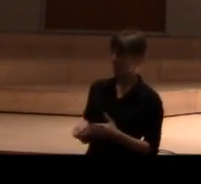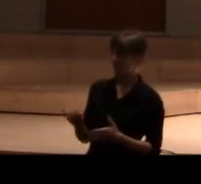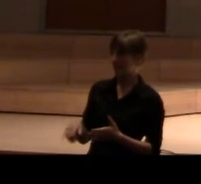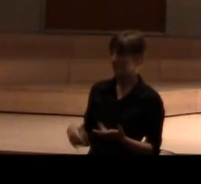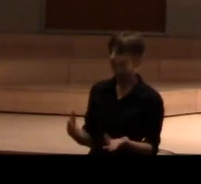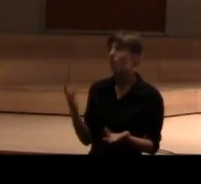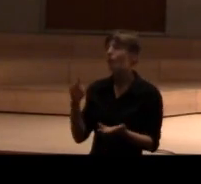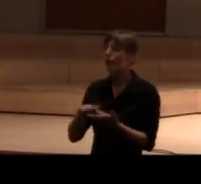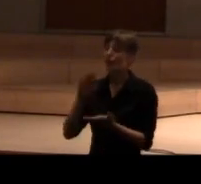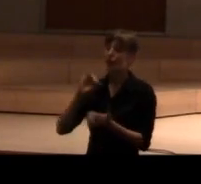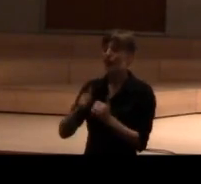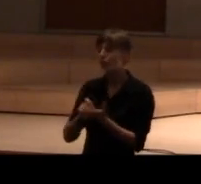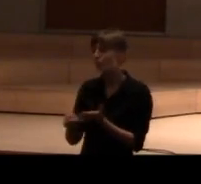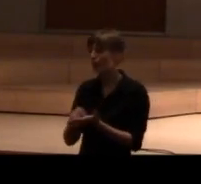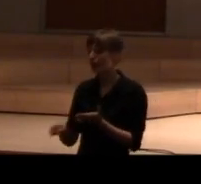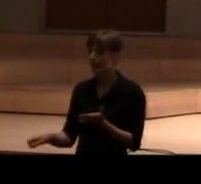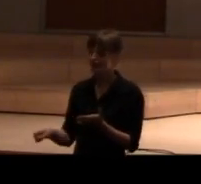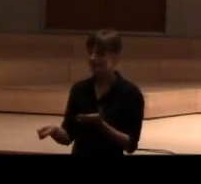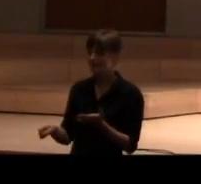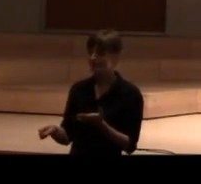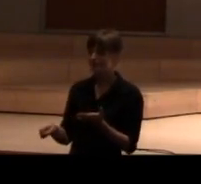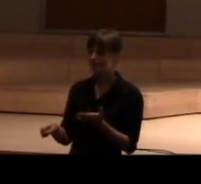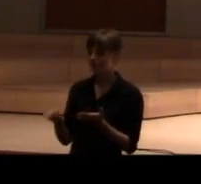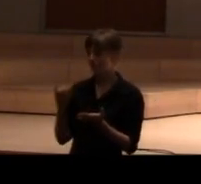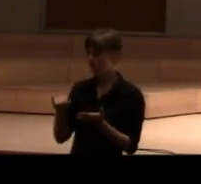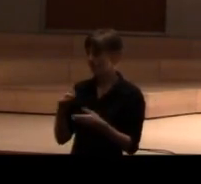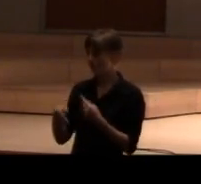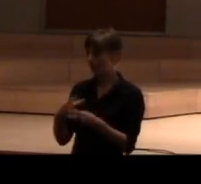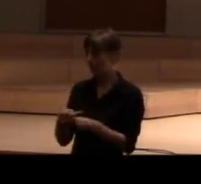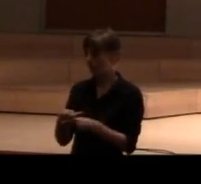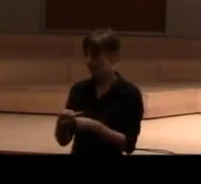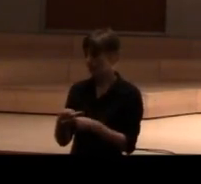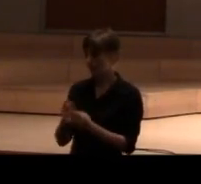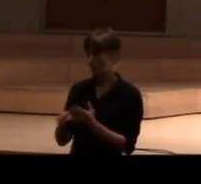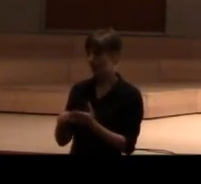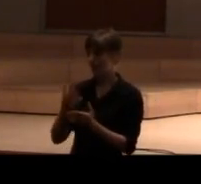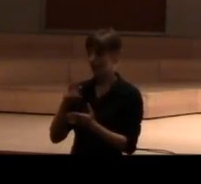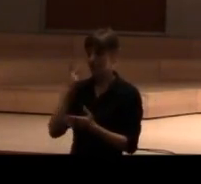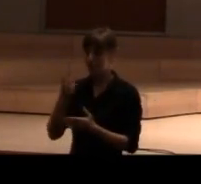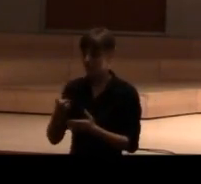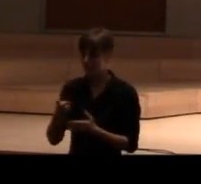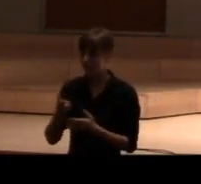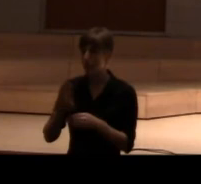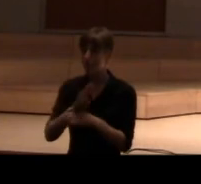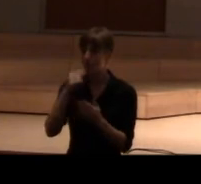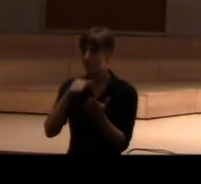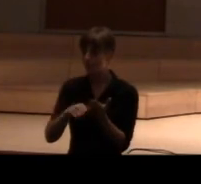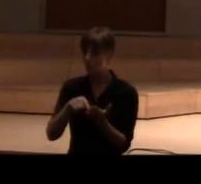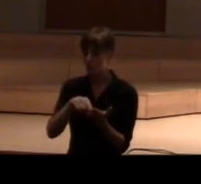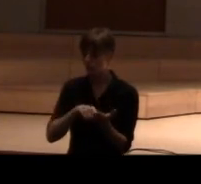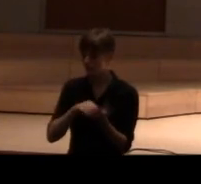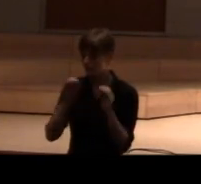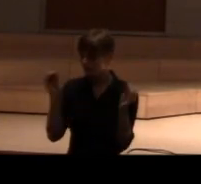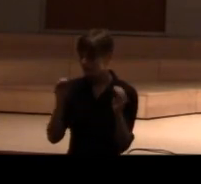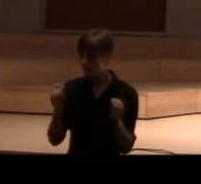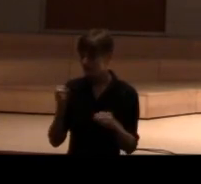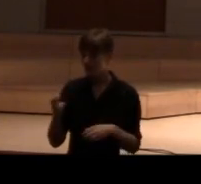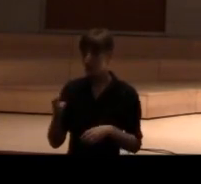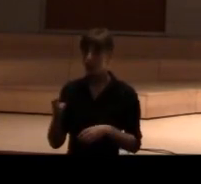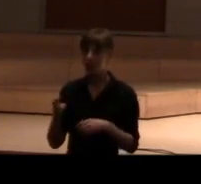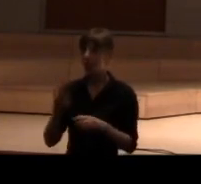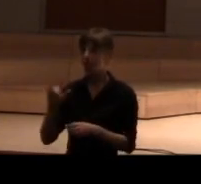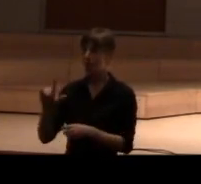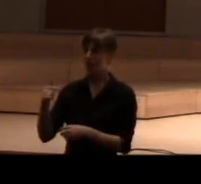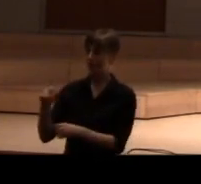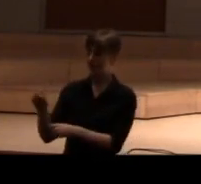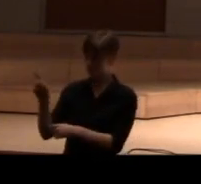to learn how to write this form of writing that, you know, I've never seen in a business letter, or I've never seen, you know, Bill Gates